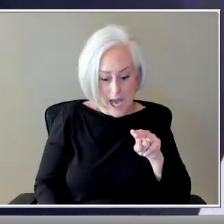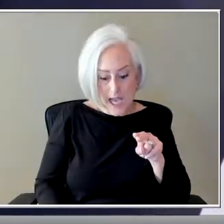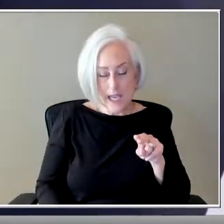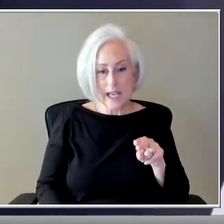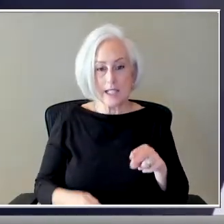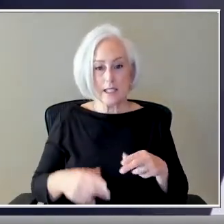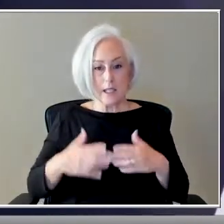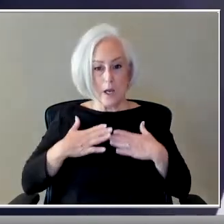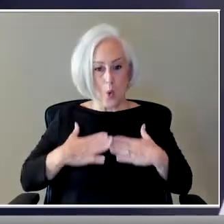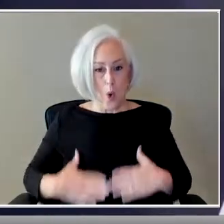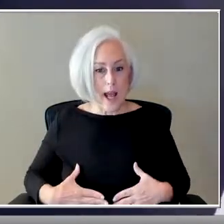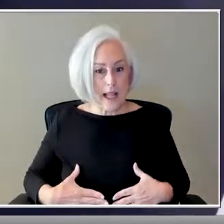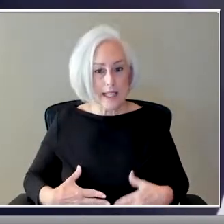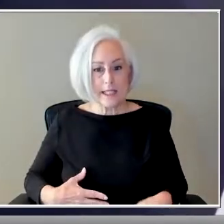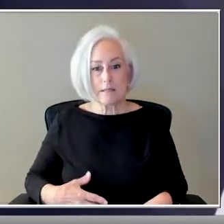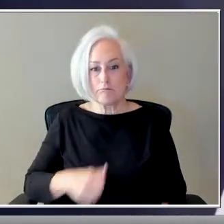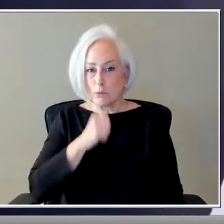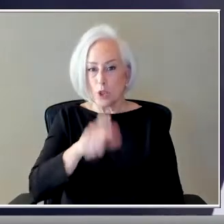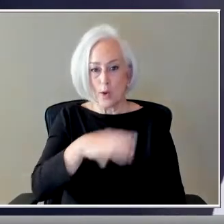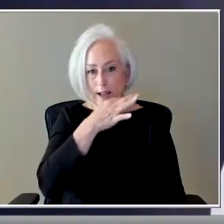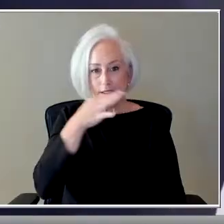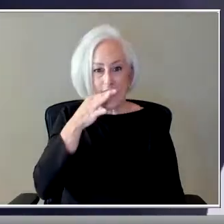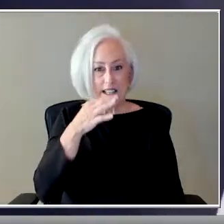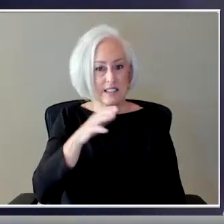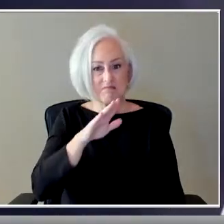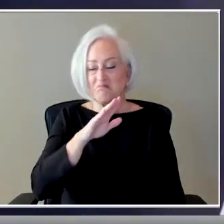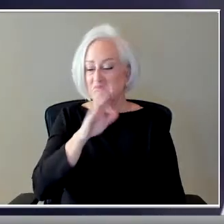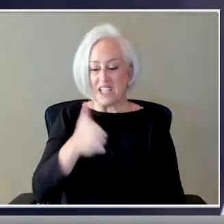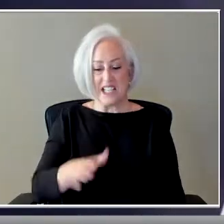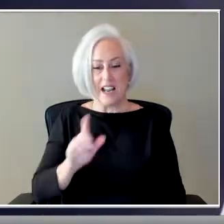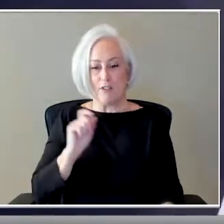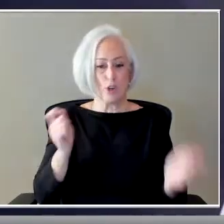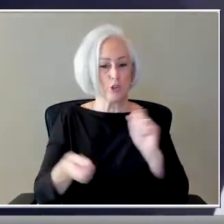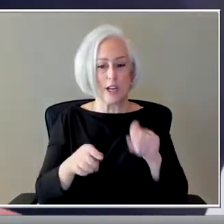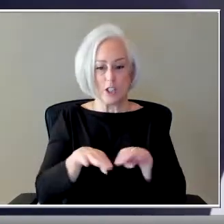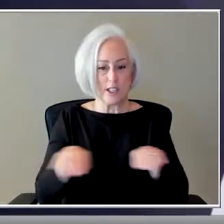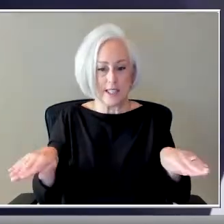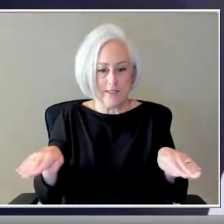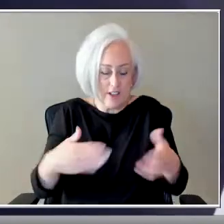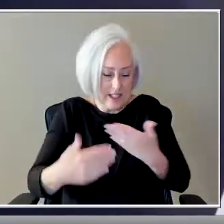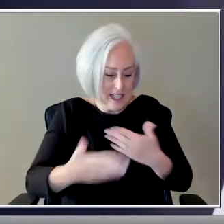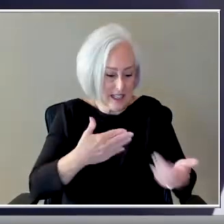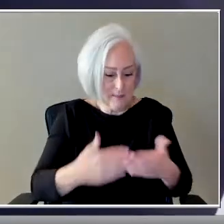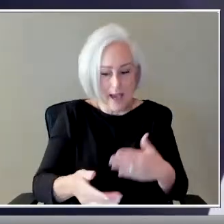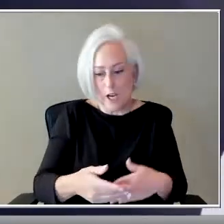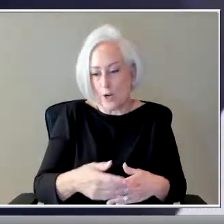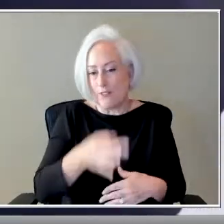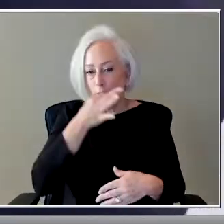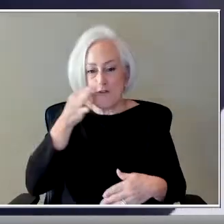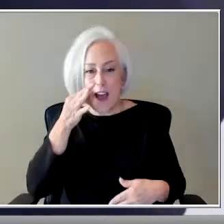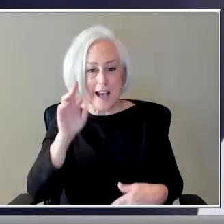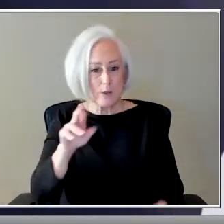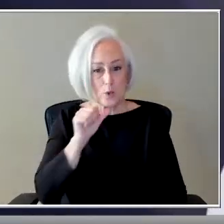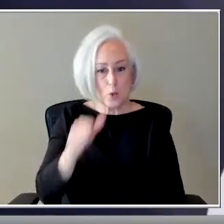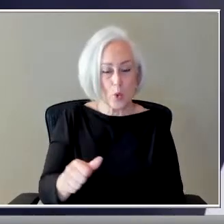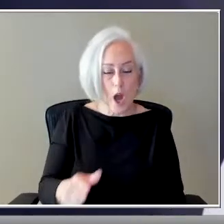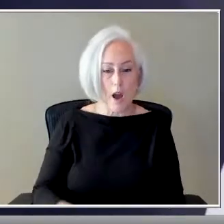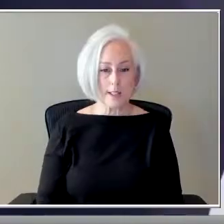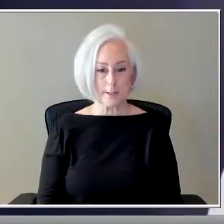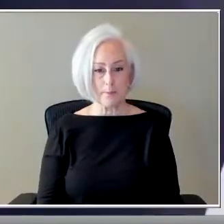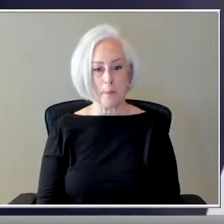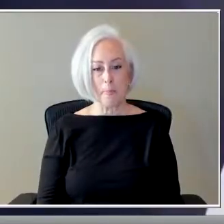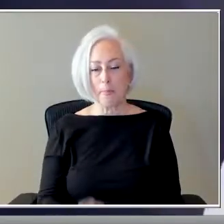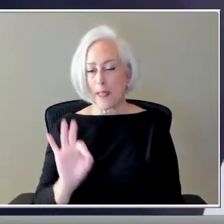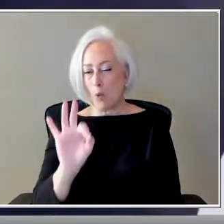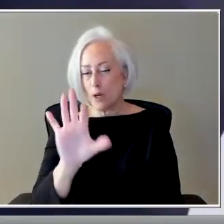fasting, you don't have to fast because it doesn't change its levels. It's the same as it is no matter if you're fasting or not. But I want to interject about our study